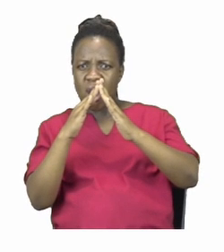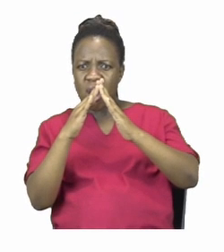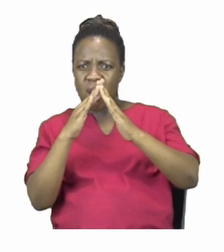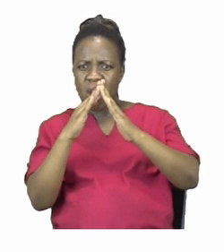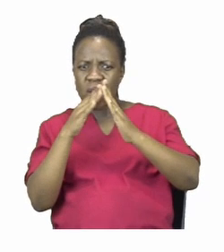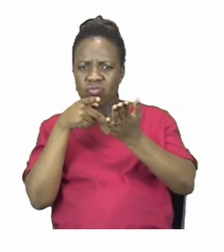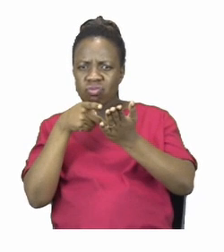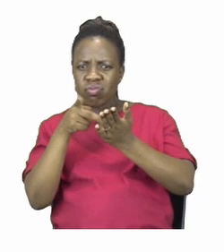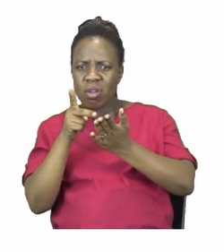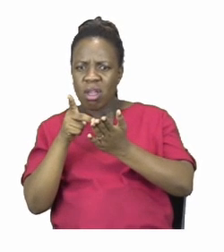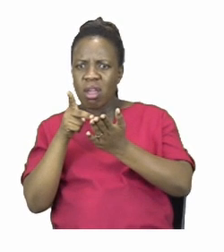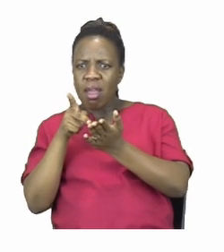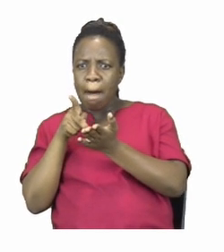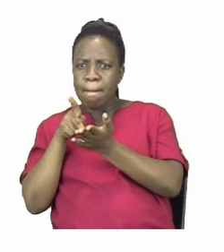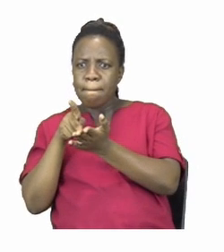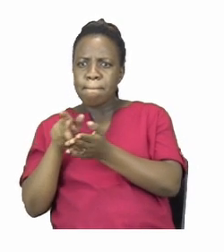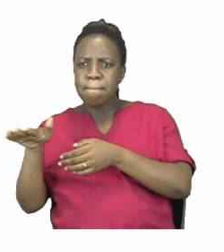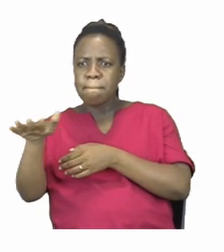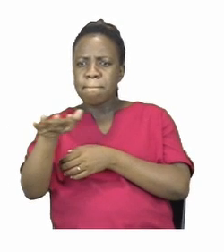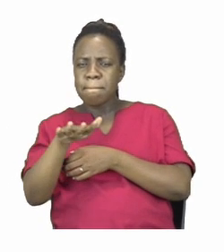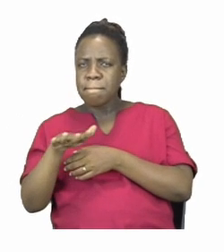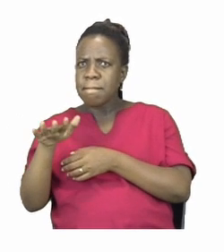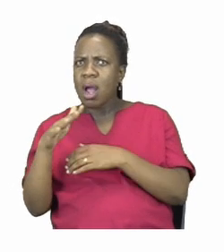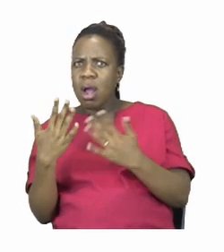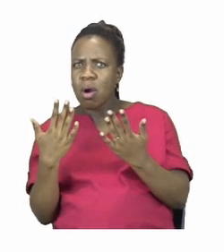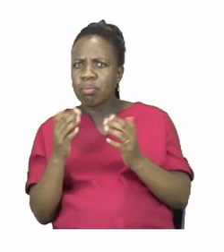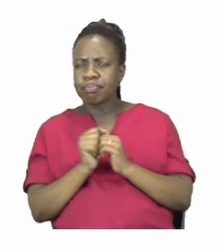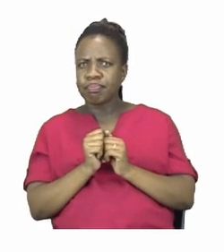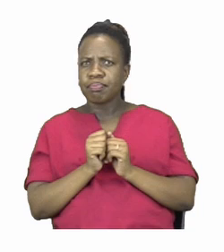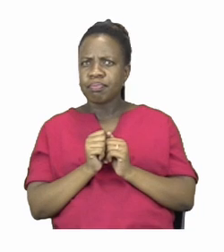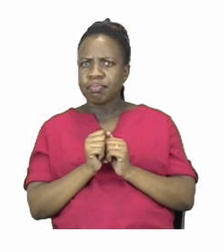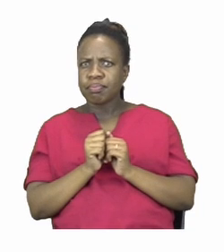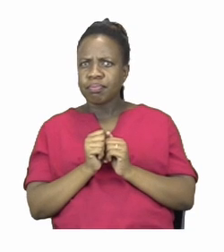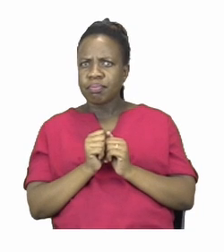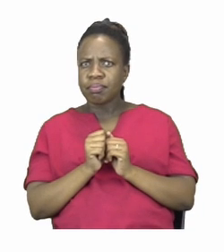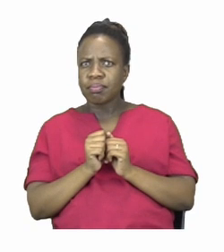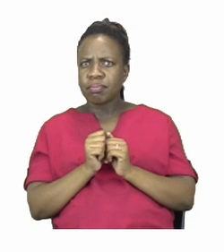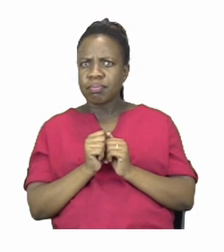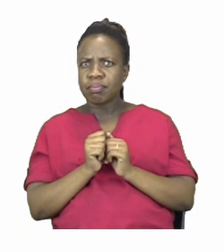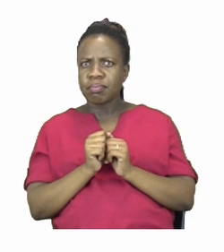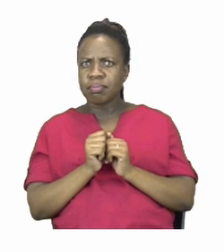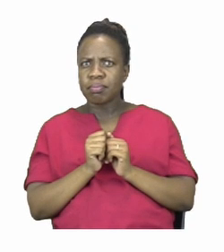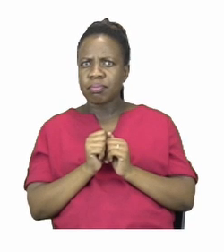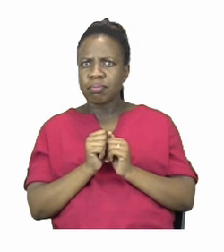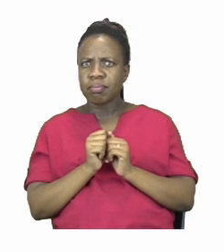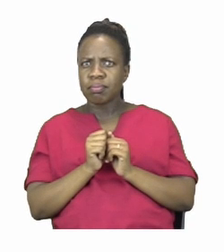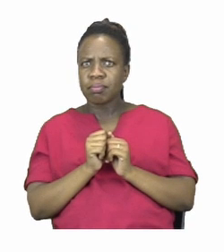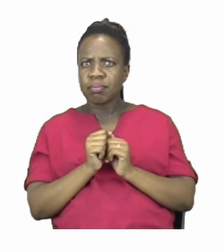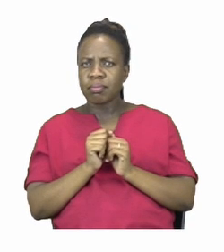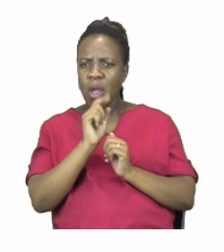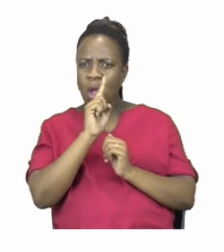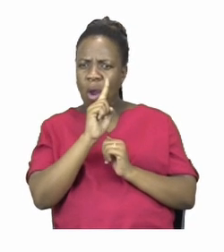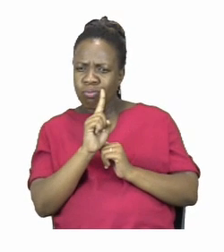get to the park? The answer is, I would walk straight down Dale